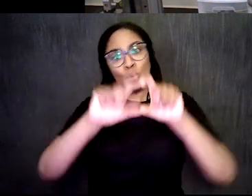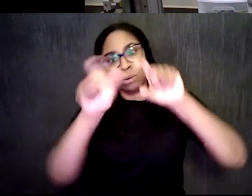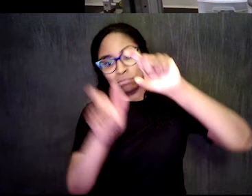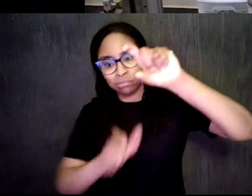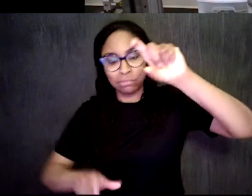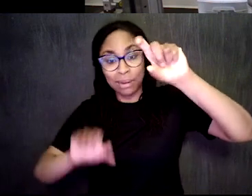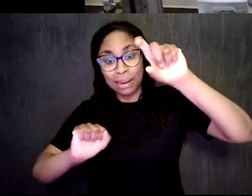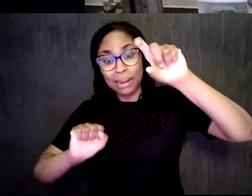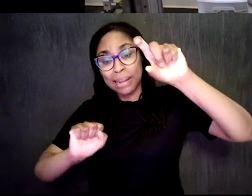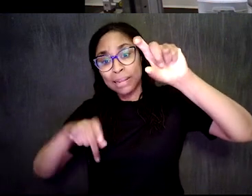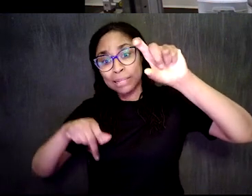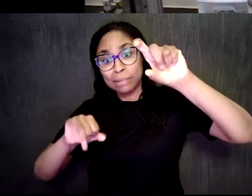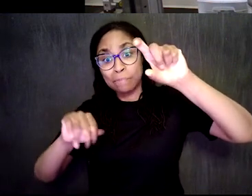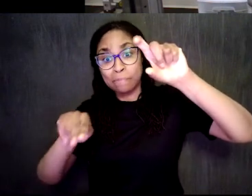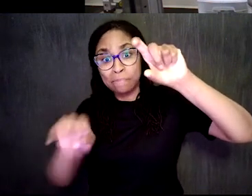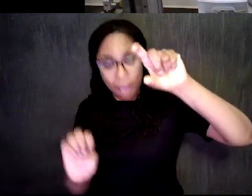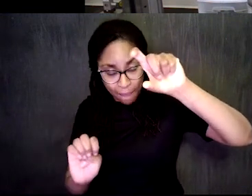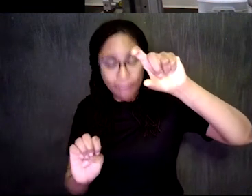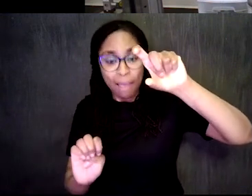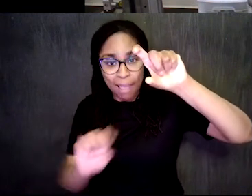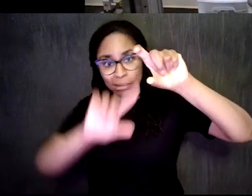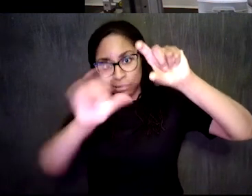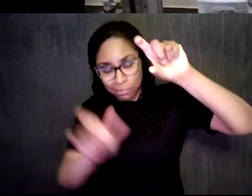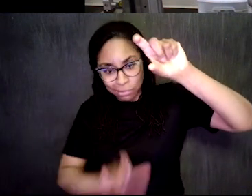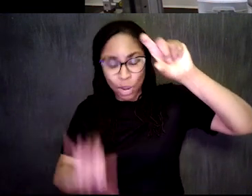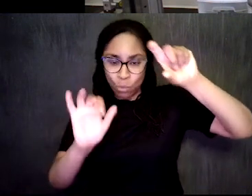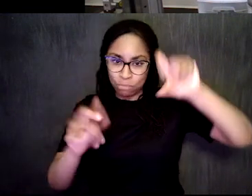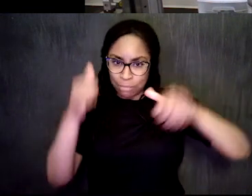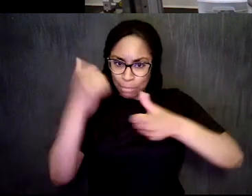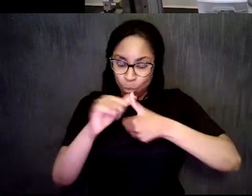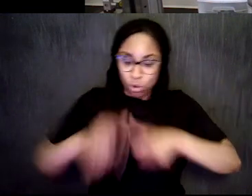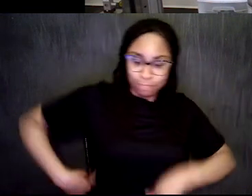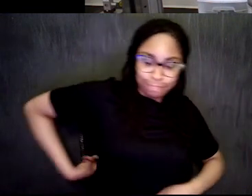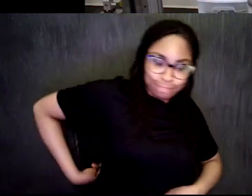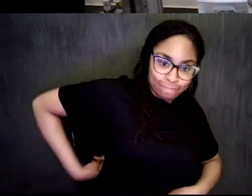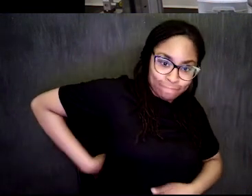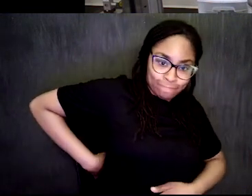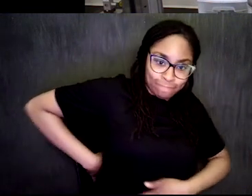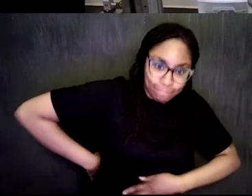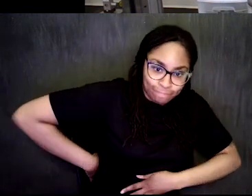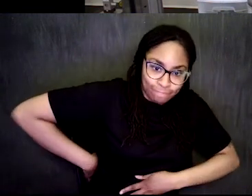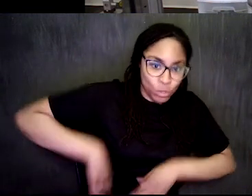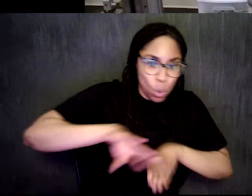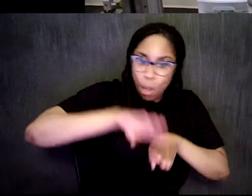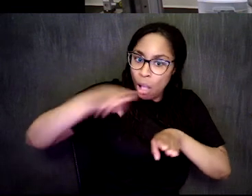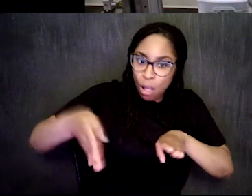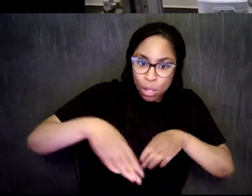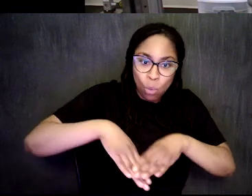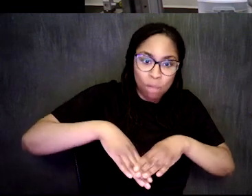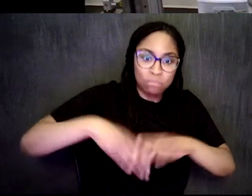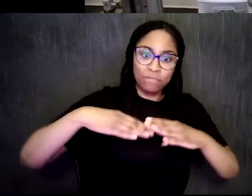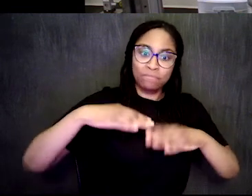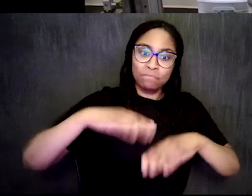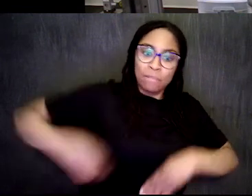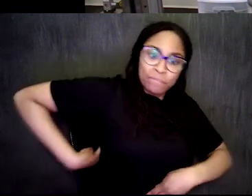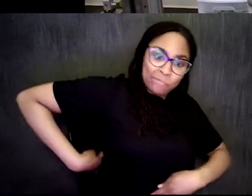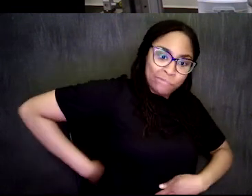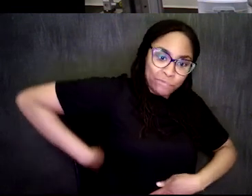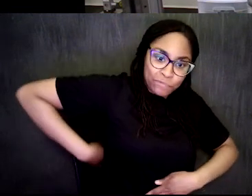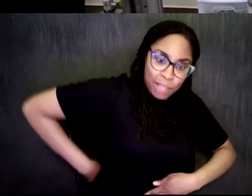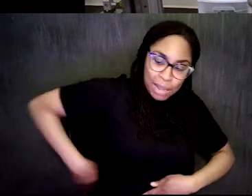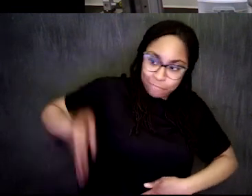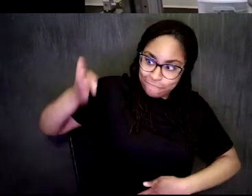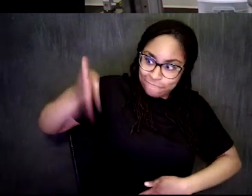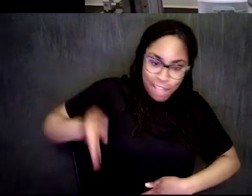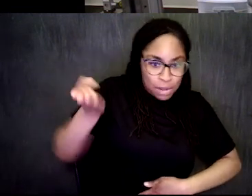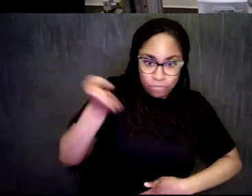spine. So for this one, you can start with a little range of motion and then work to a larger range of motion depending on your comfortability. All